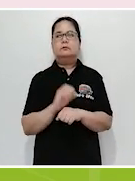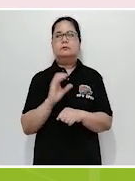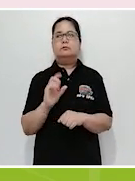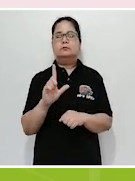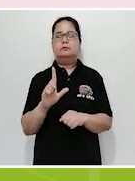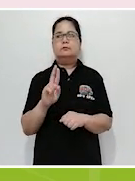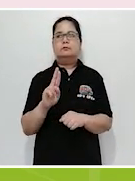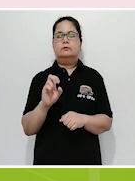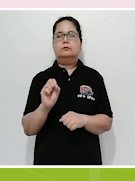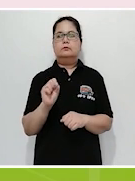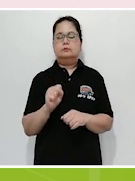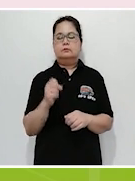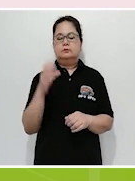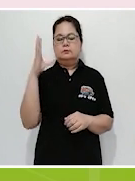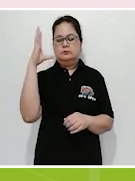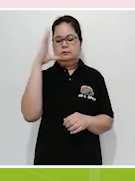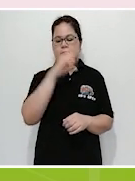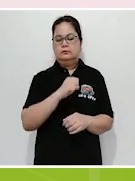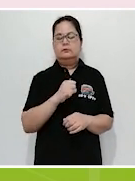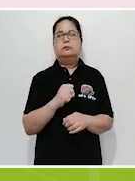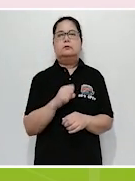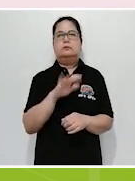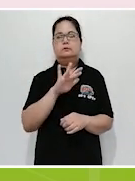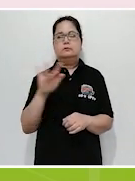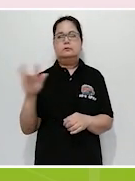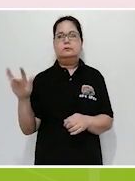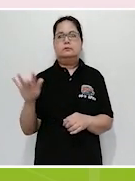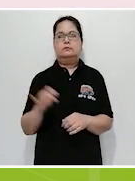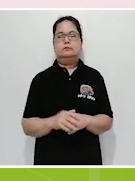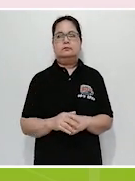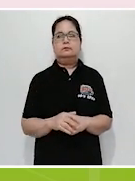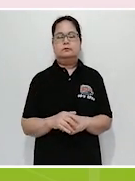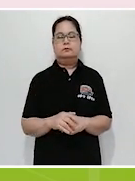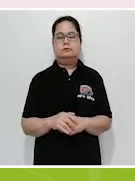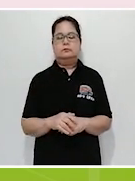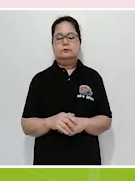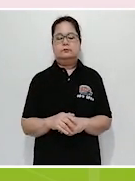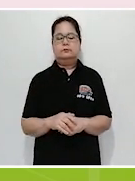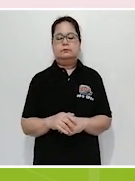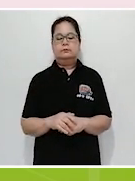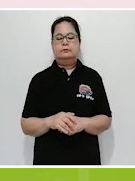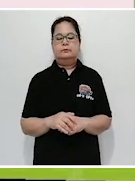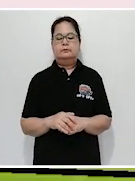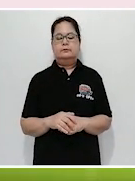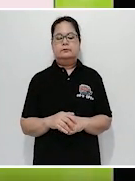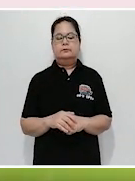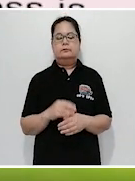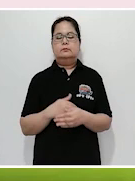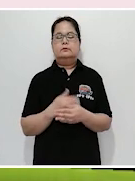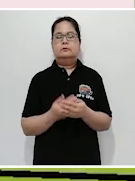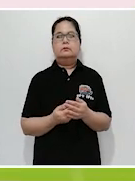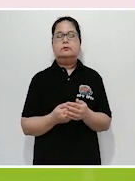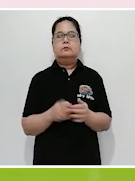Based on clues from the story, my guess is blank.